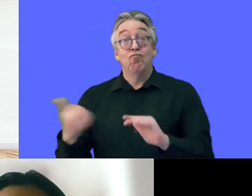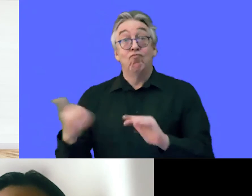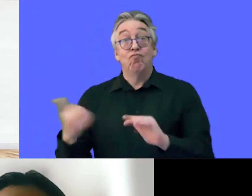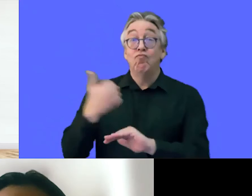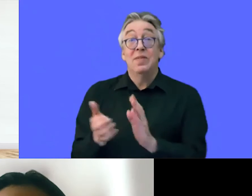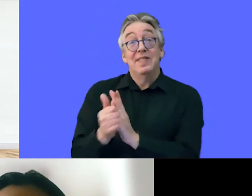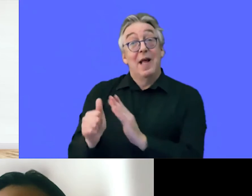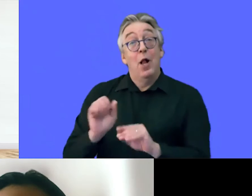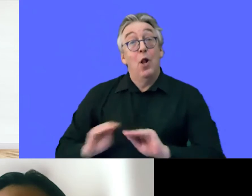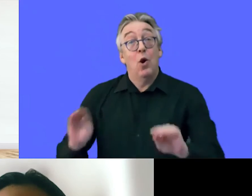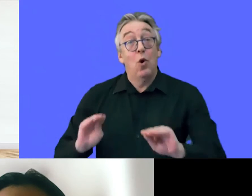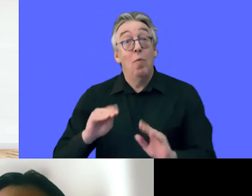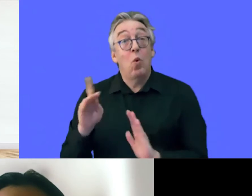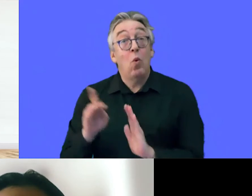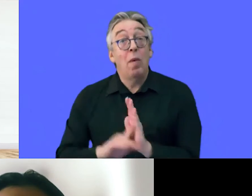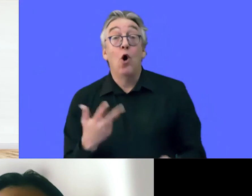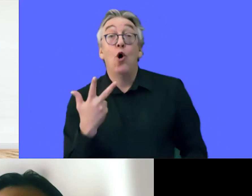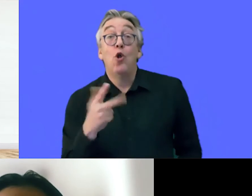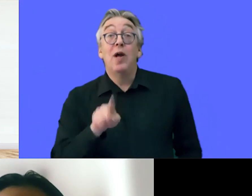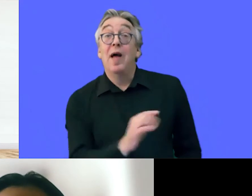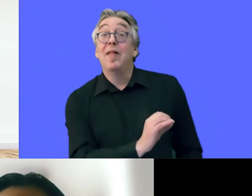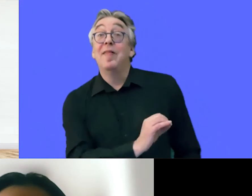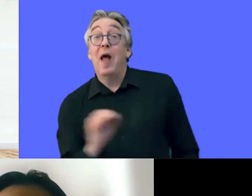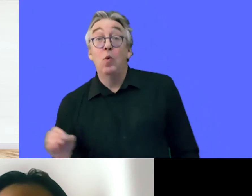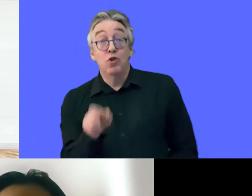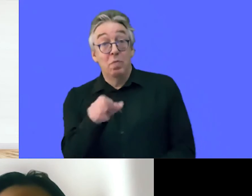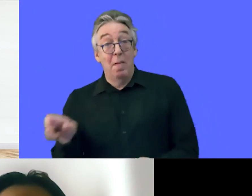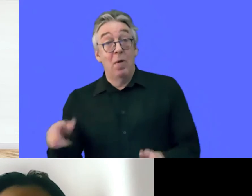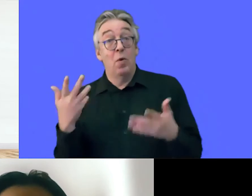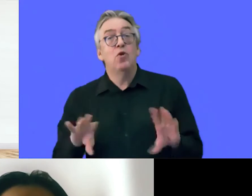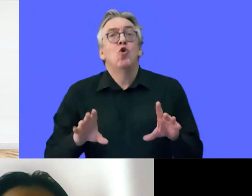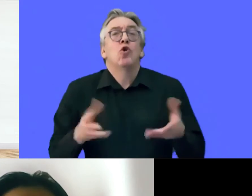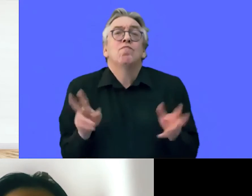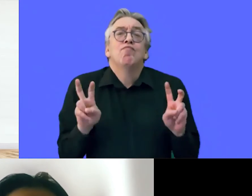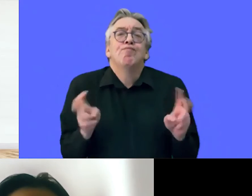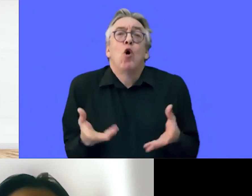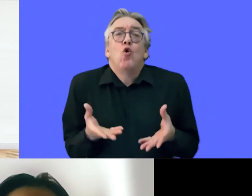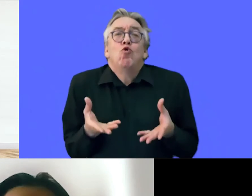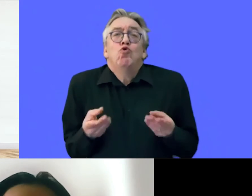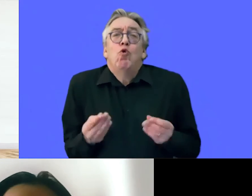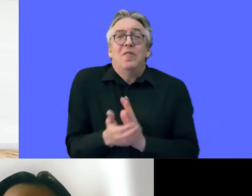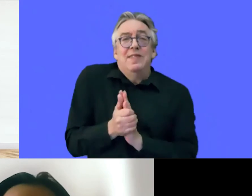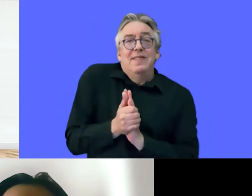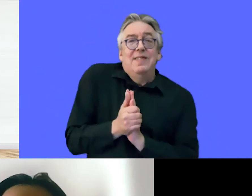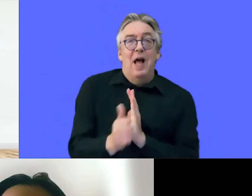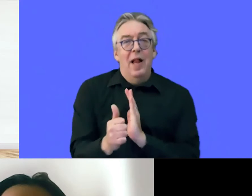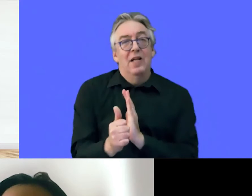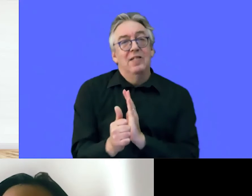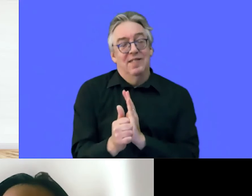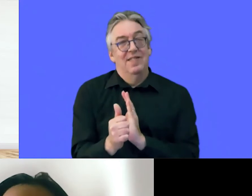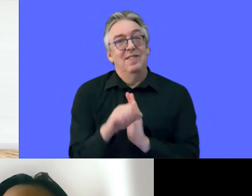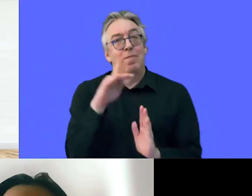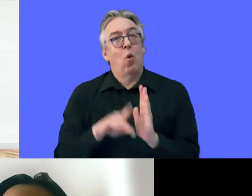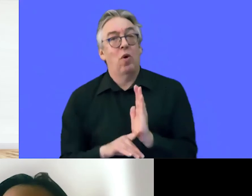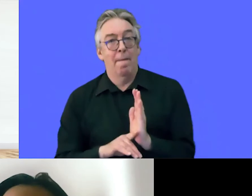we've had about 3,000 people taking up soft skills and digital literacy programs. We did want to have, I think